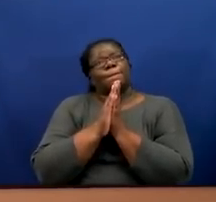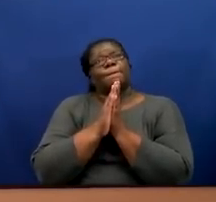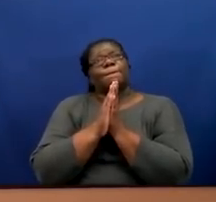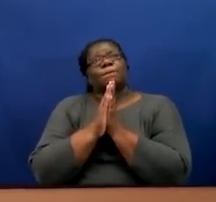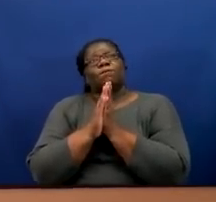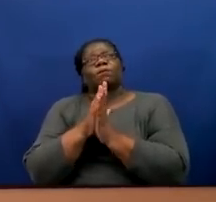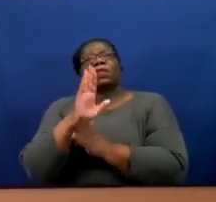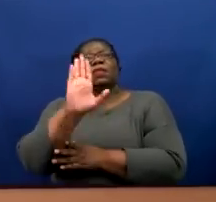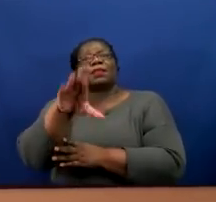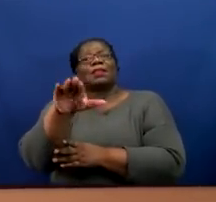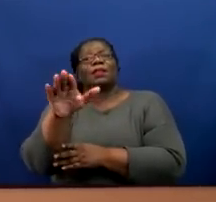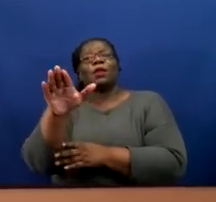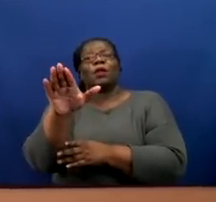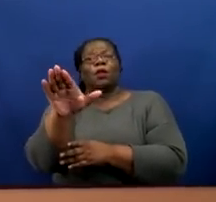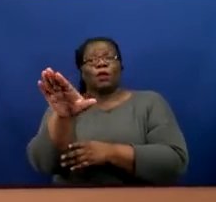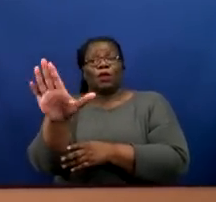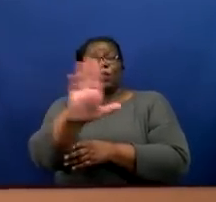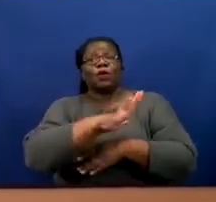Your prayer.